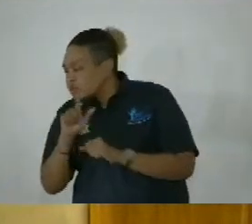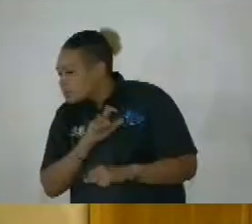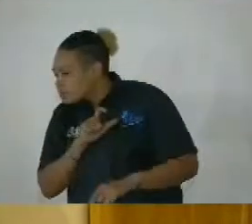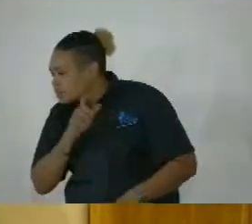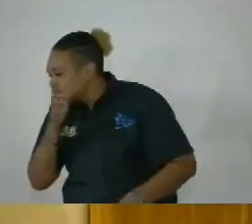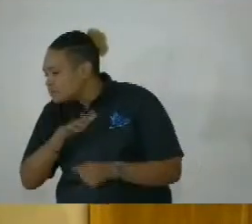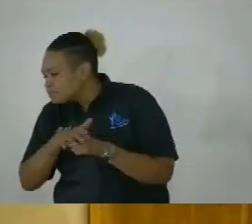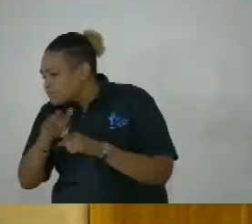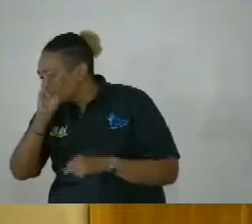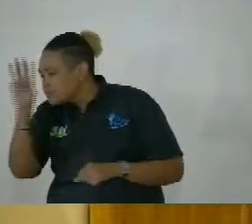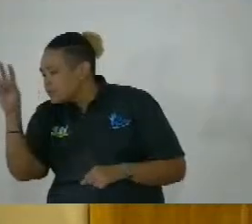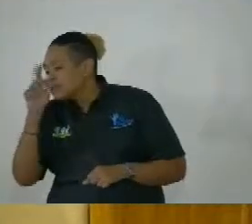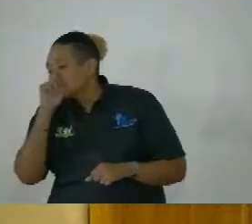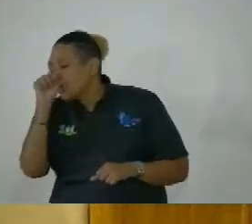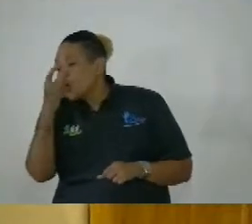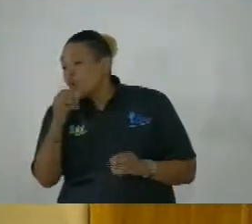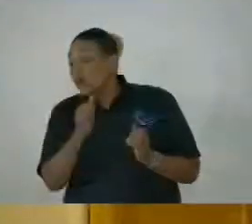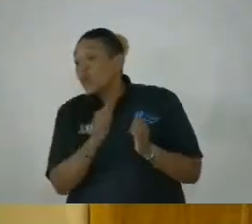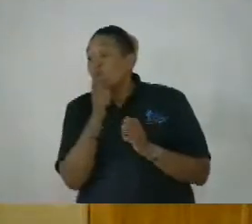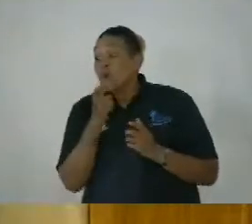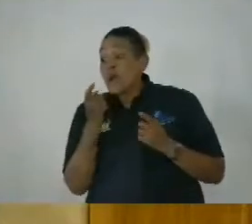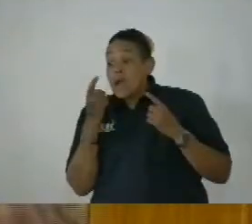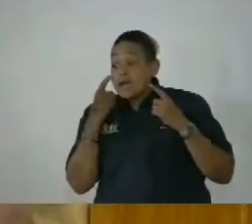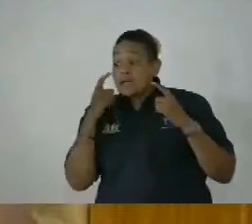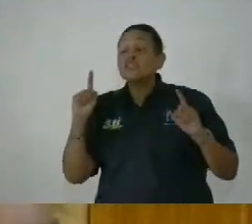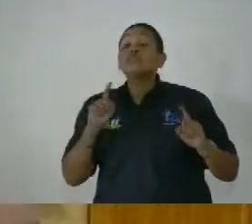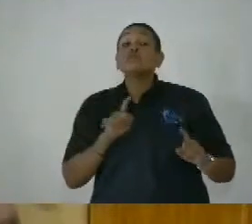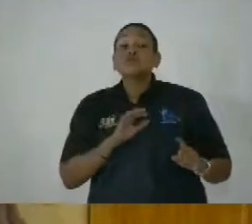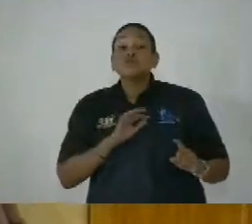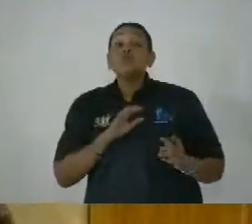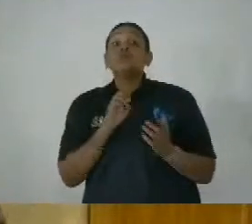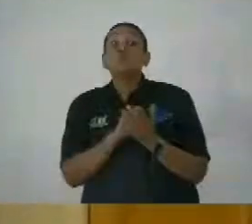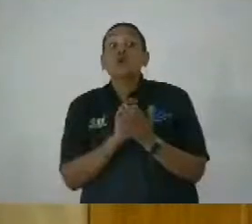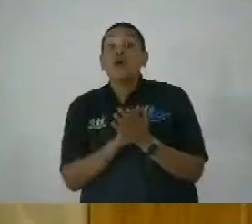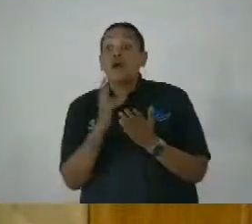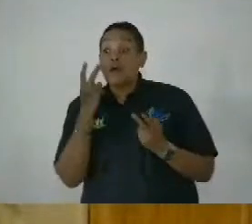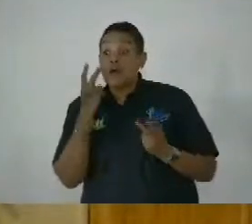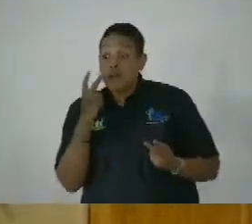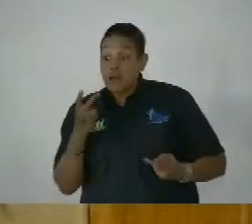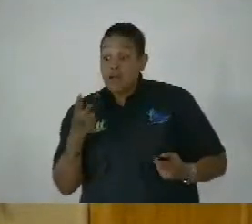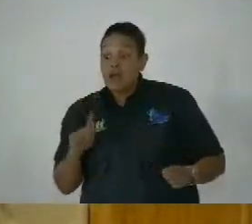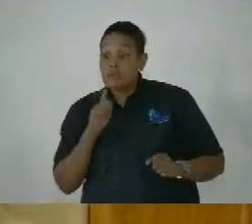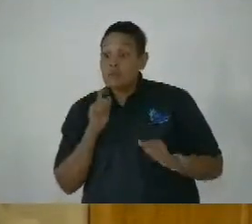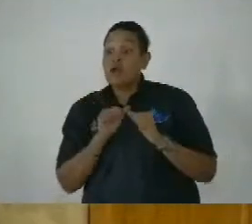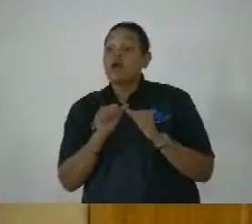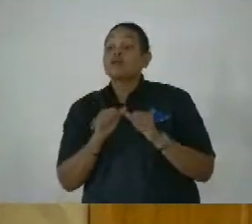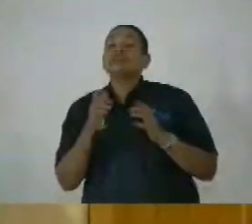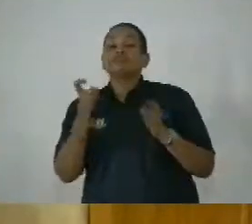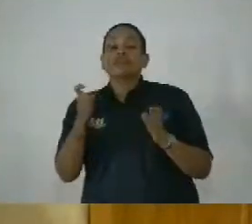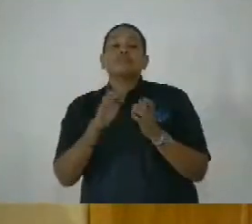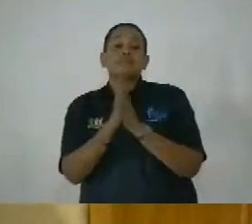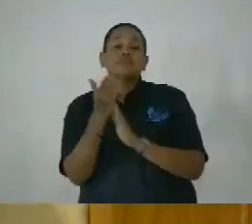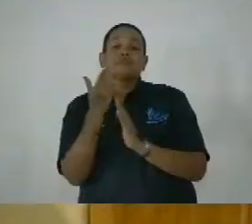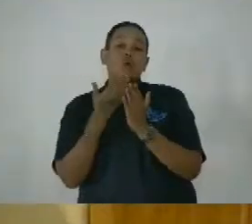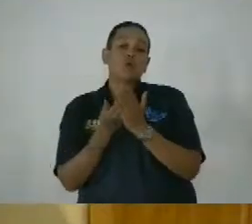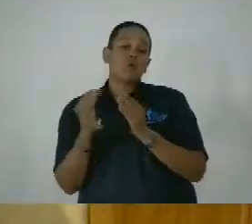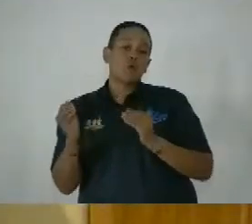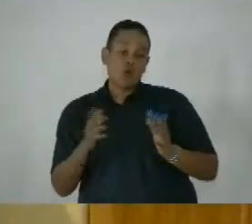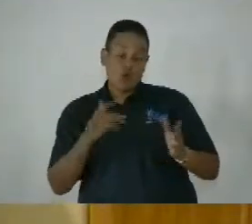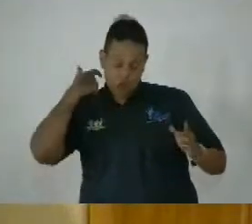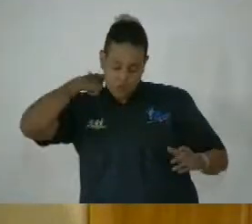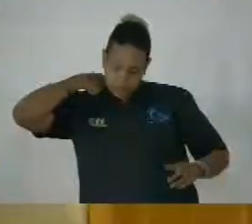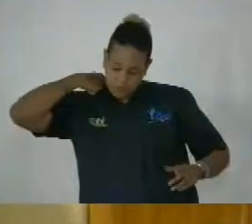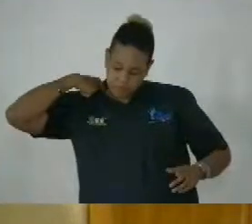West, not only who is achieving outstanding records now, will continue to maintain peace and good order. I think Era